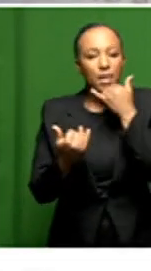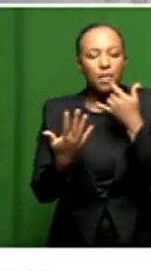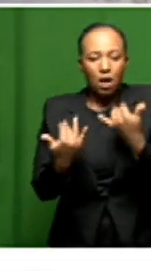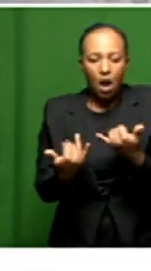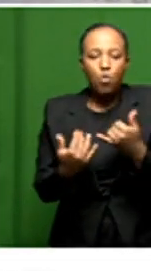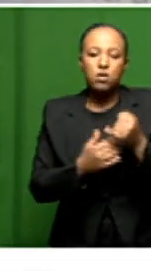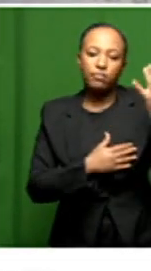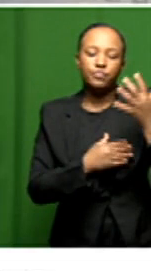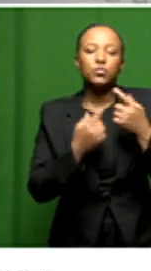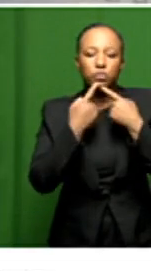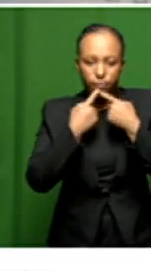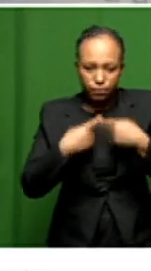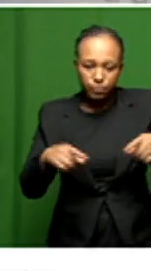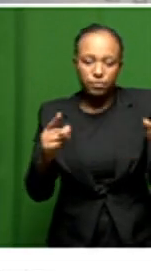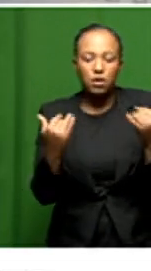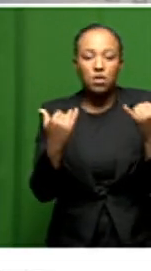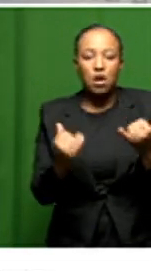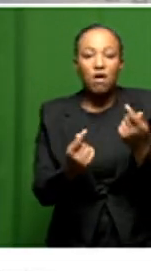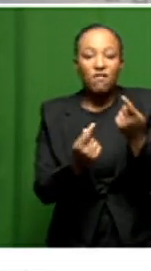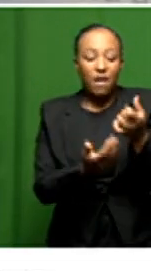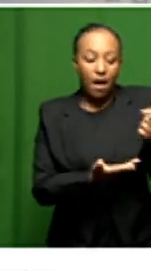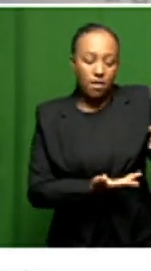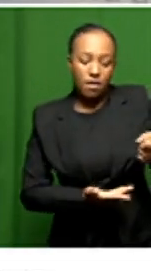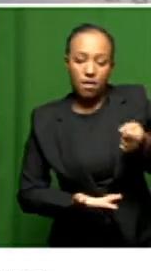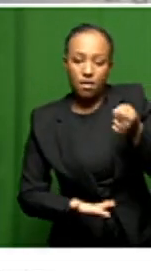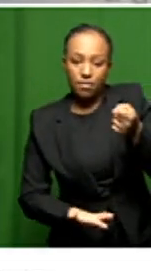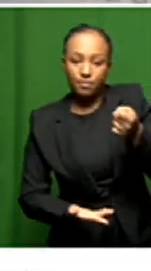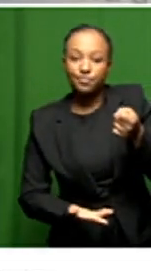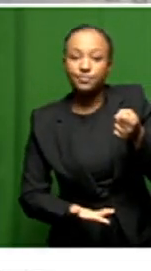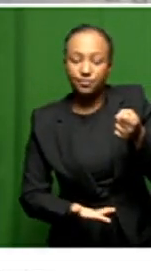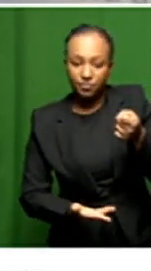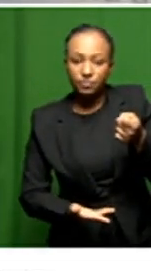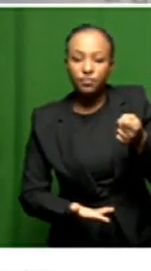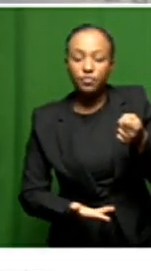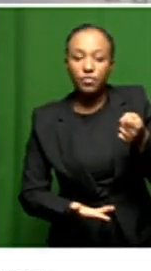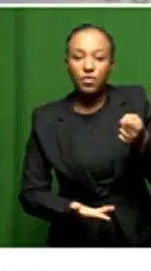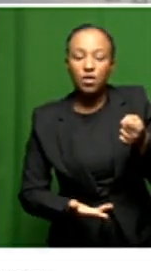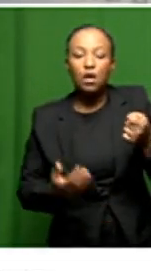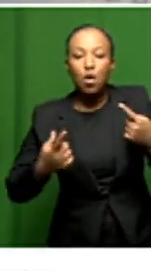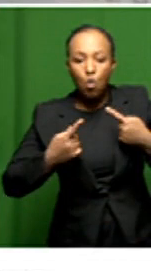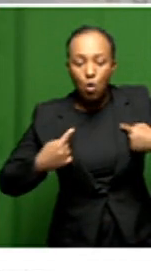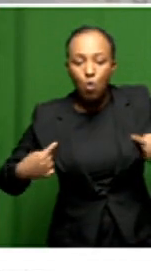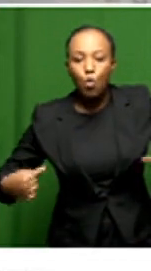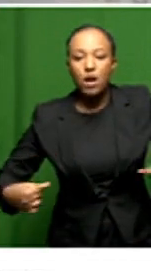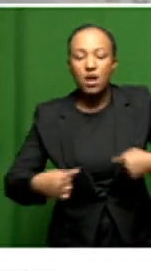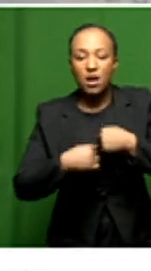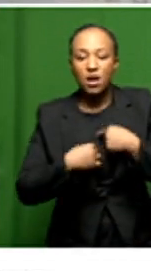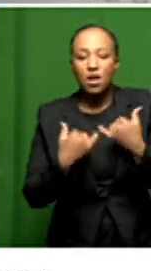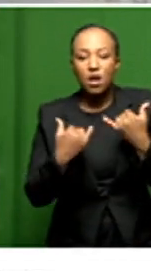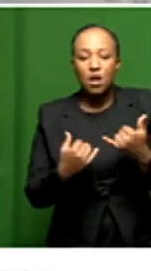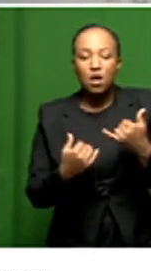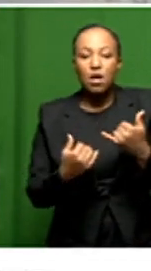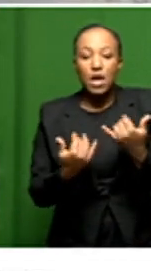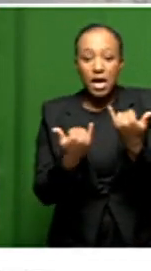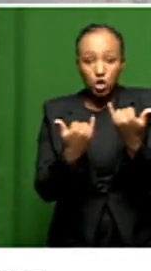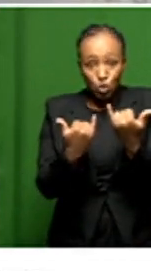Good. The reality for our current funding round is that we are closing a call for applications